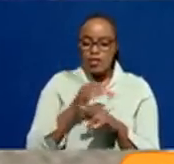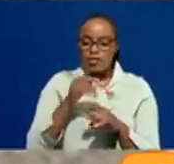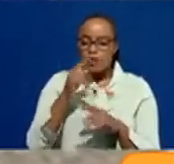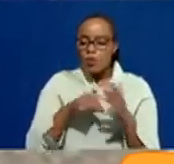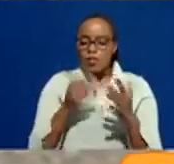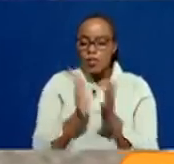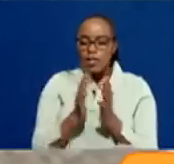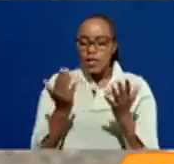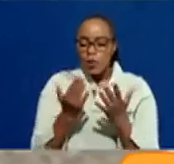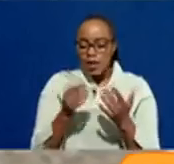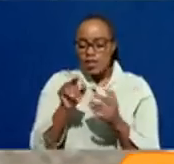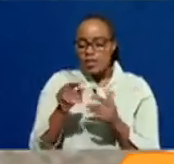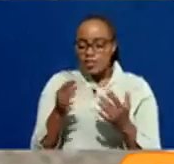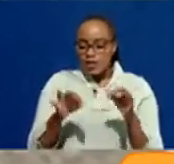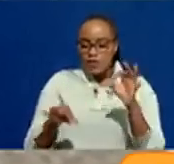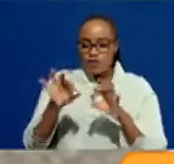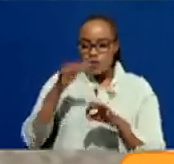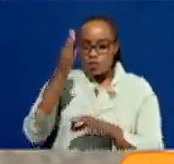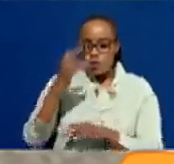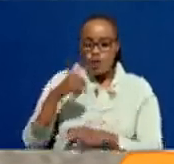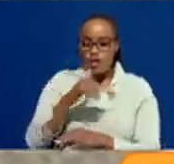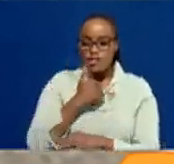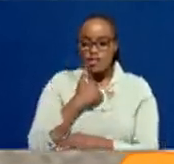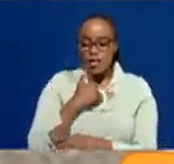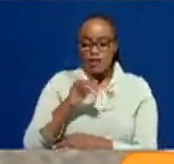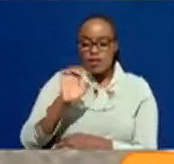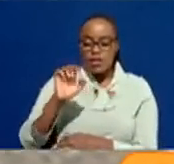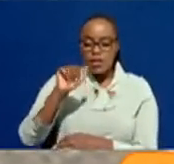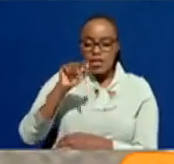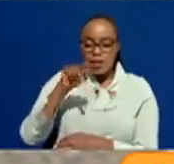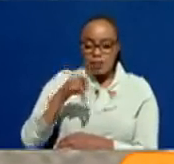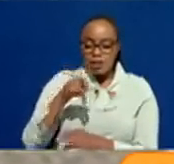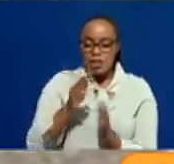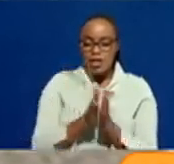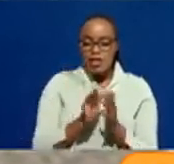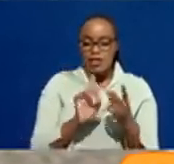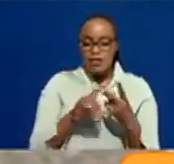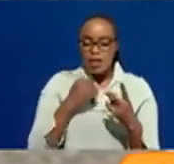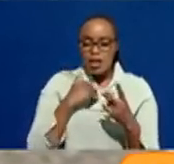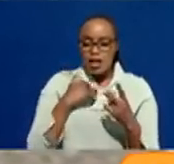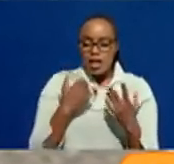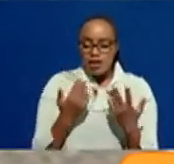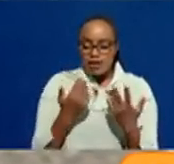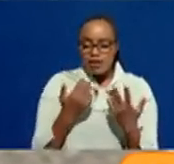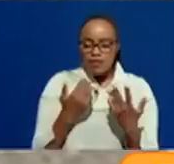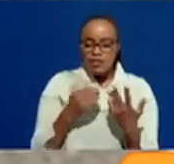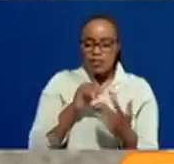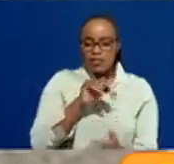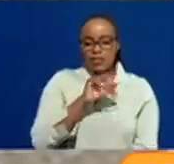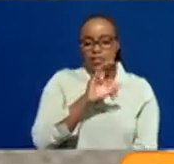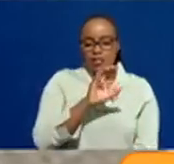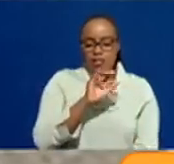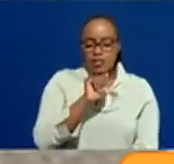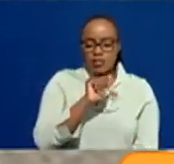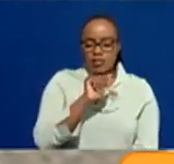and what kind of fertilizer. Because we have DAP, we have calcium ammonium nitrate,